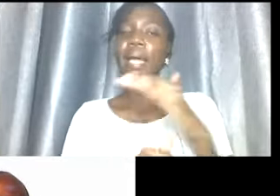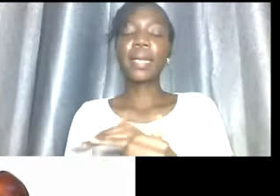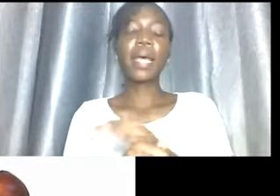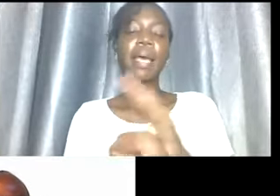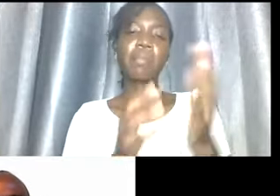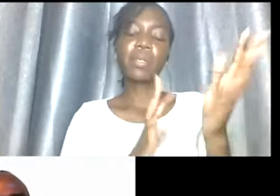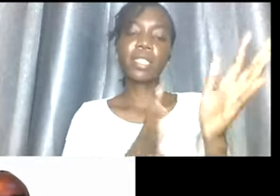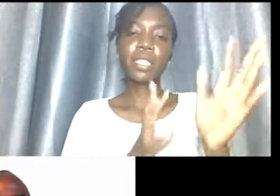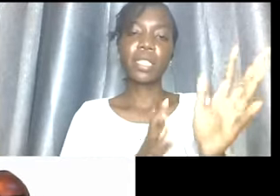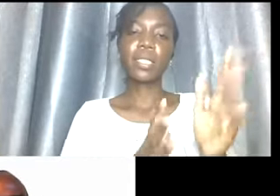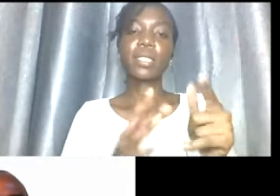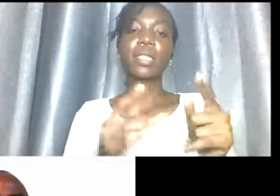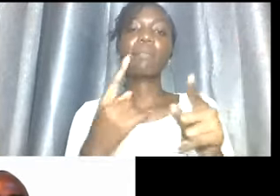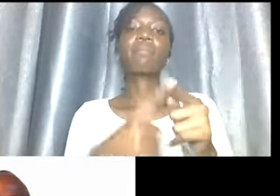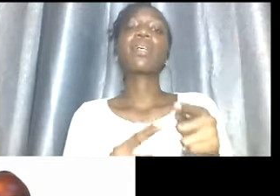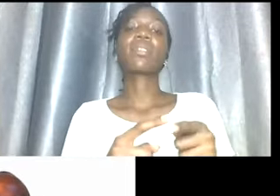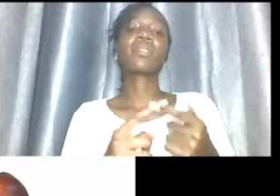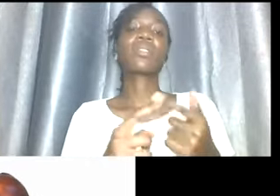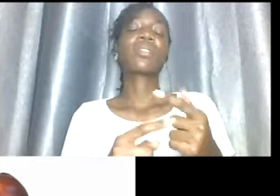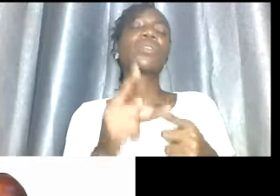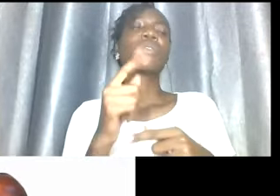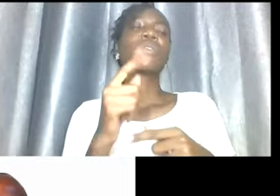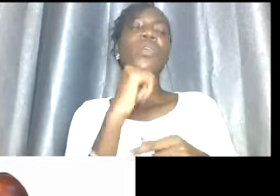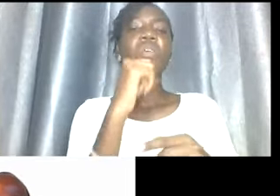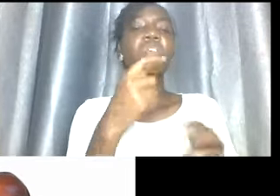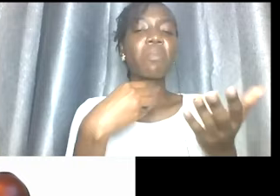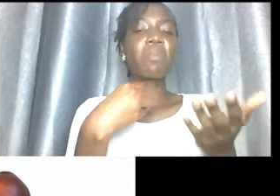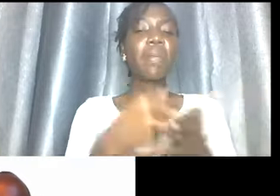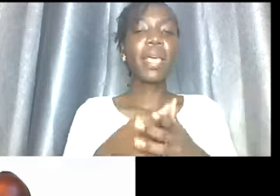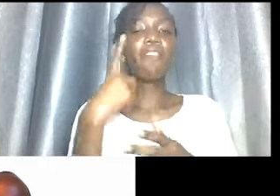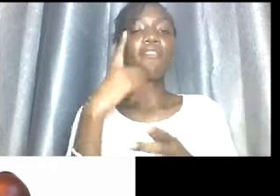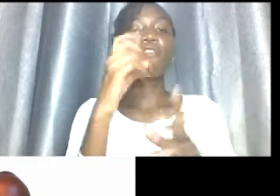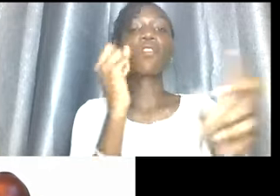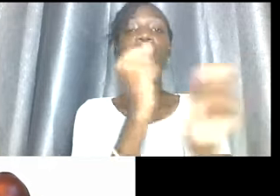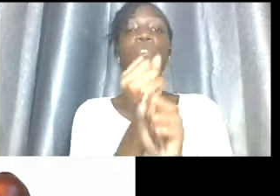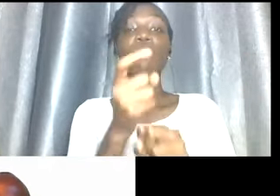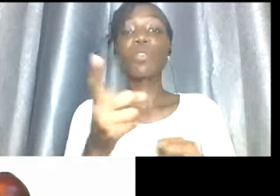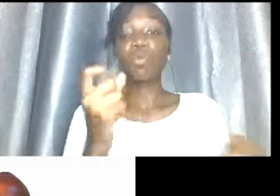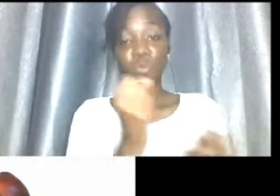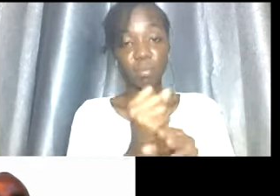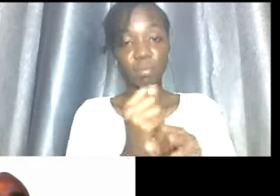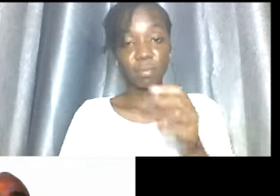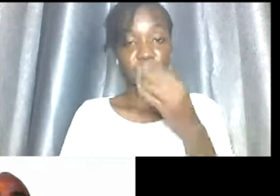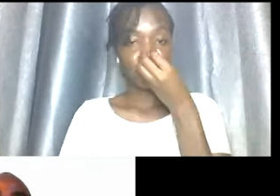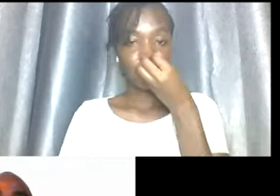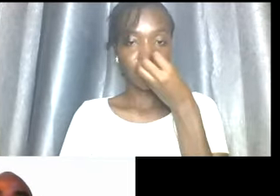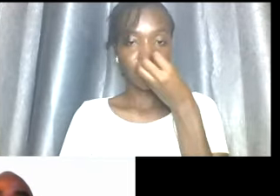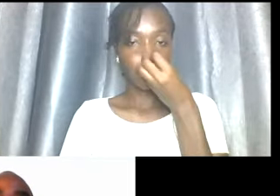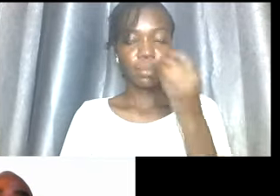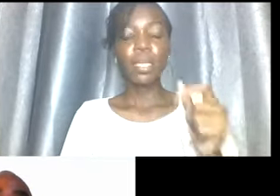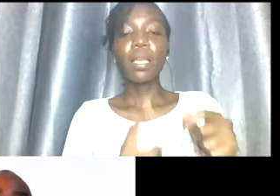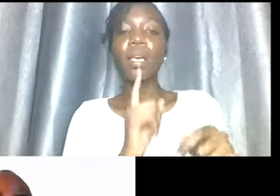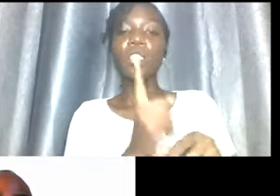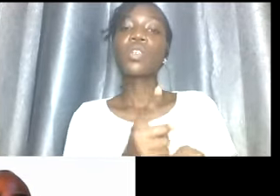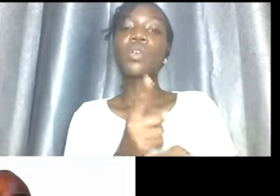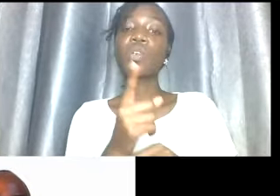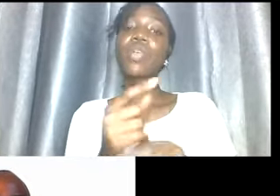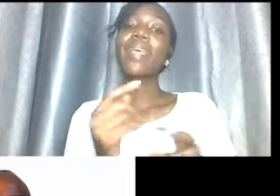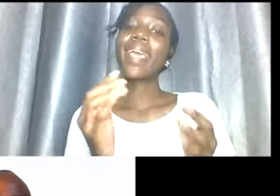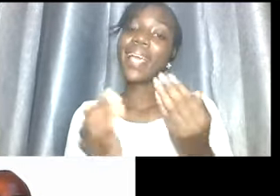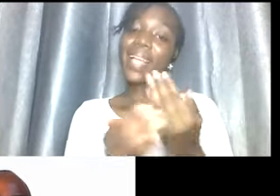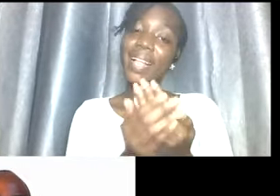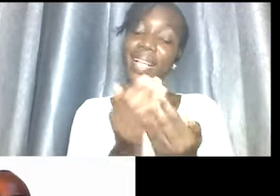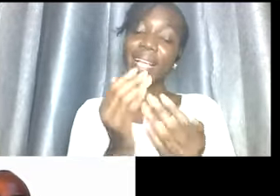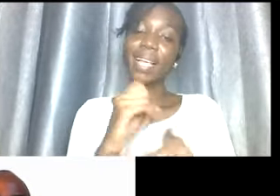certainly not being paid for what the job that they think that they're doing. So we have to make sure to take care of our internal